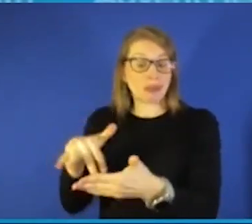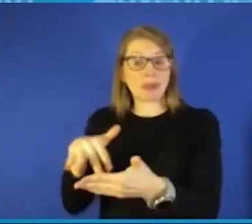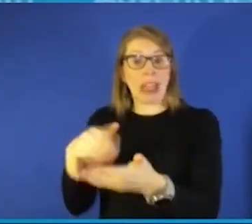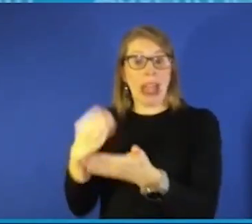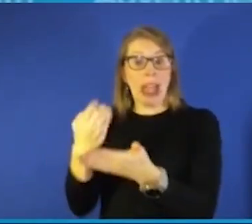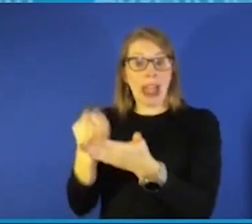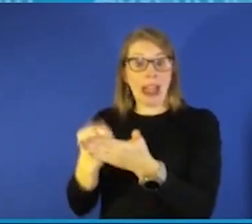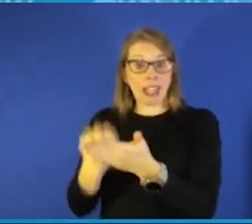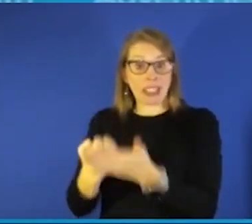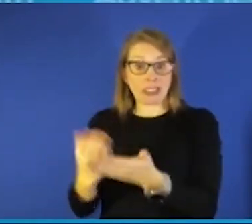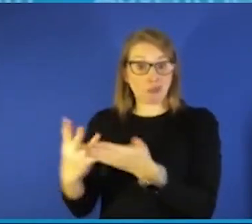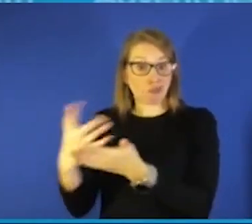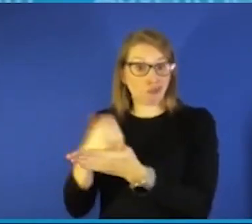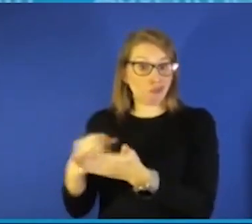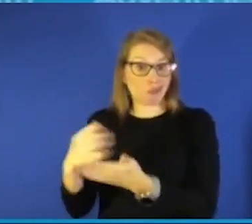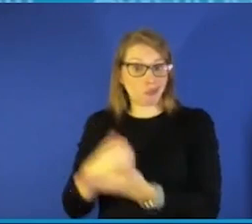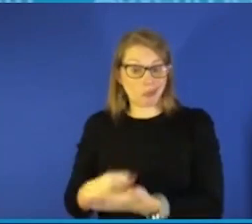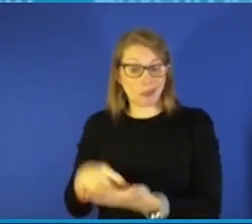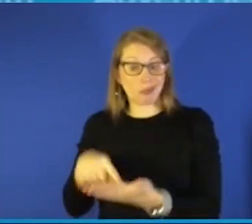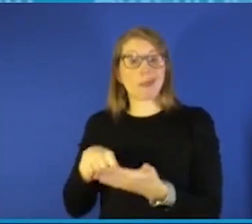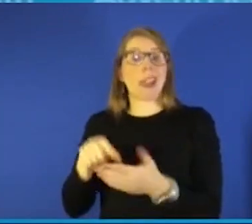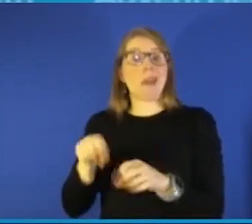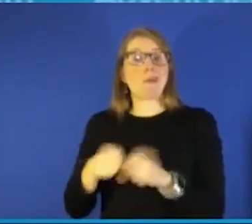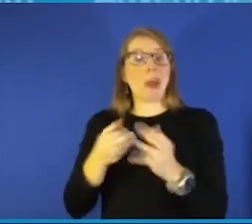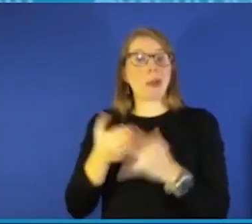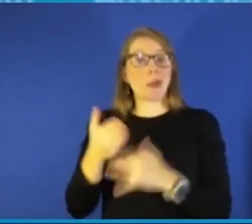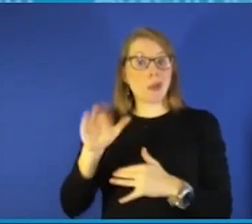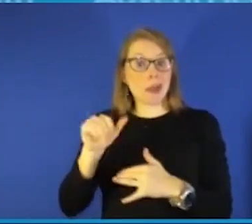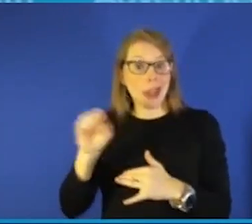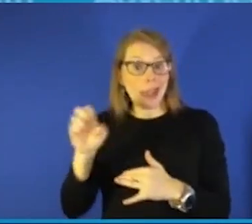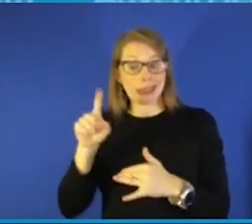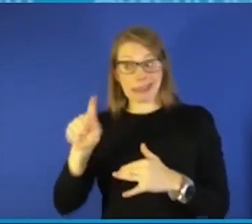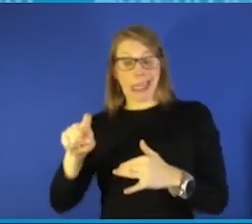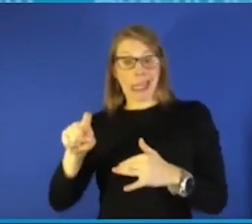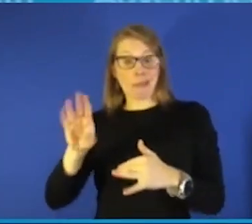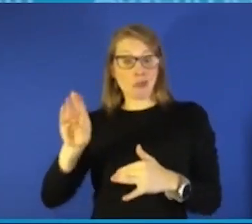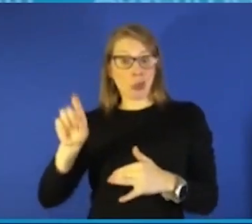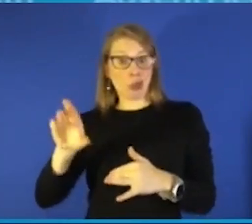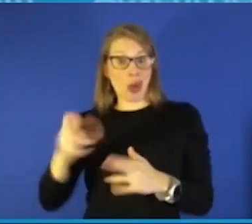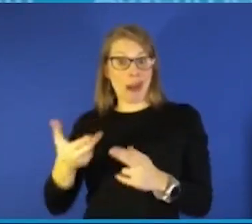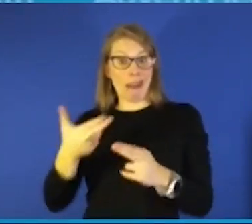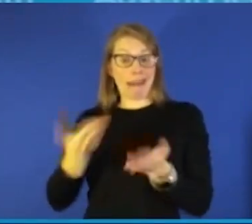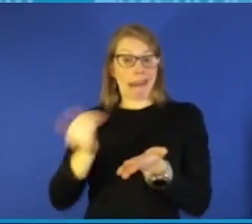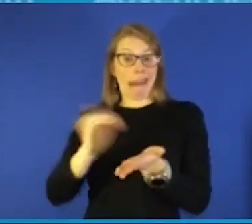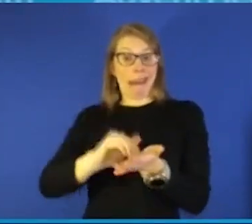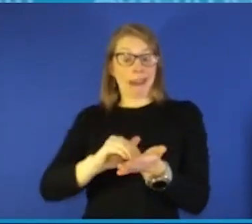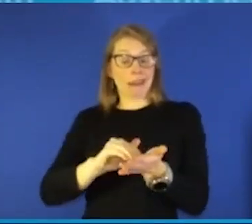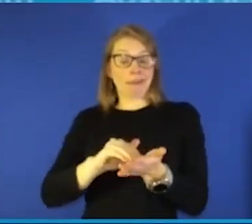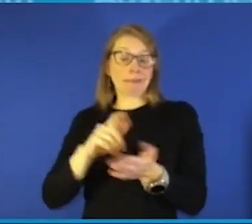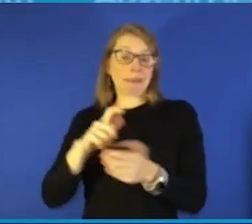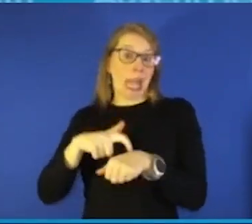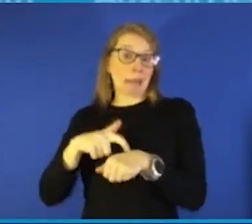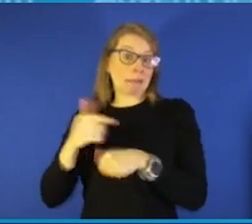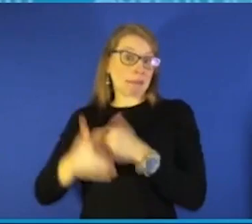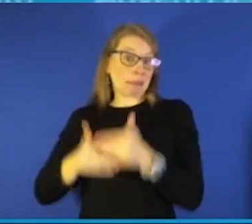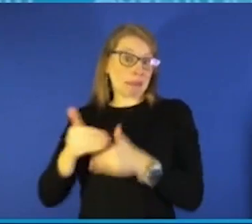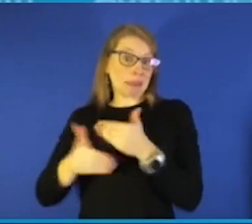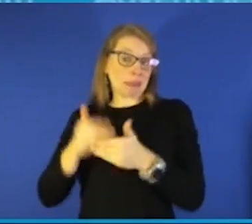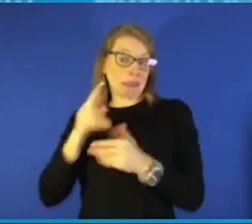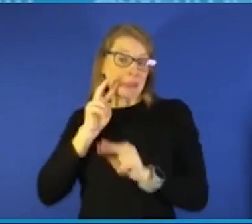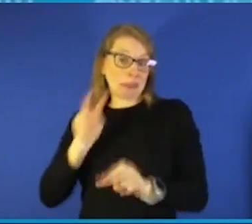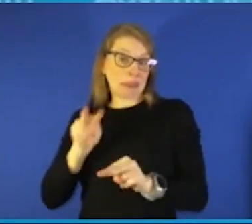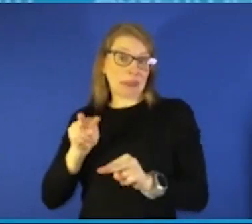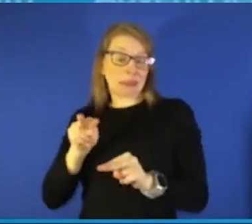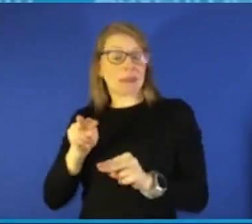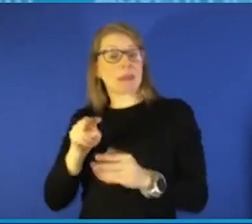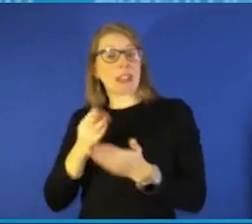evidence whether we are seeing breakthrough cases and whether we need to get boosters. So time will tell. We'll continue to follow the evidence and the